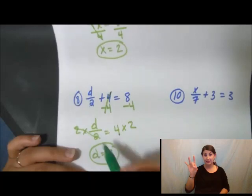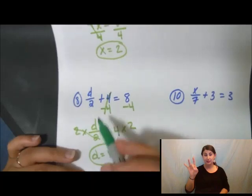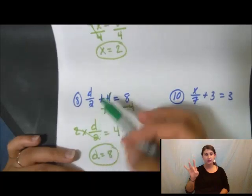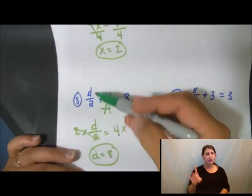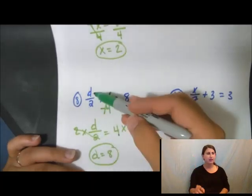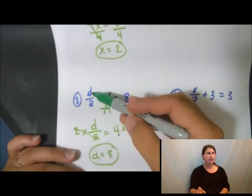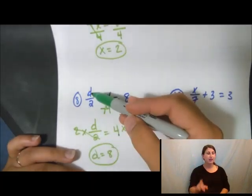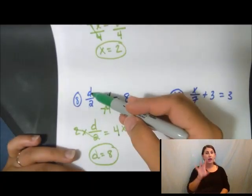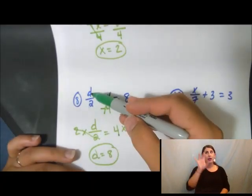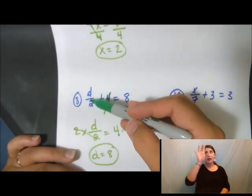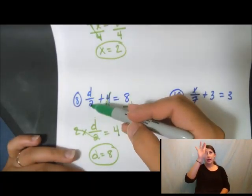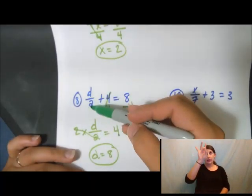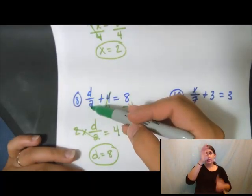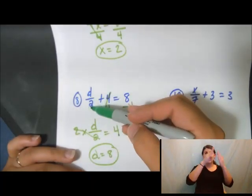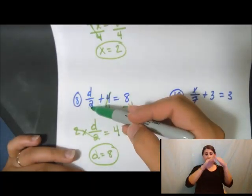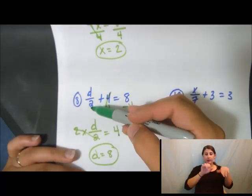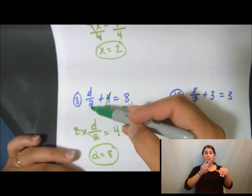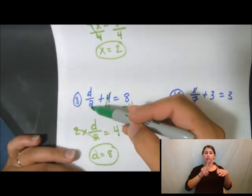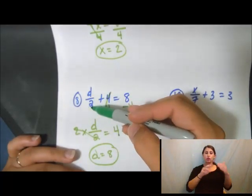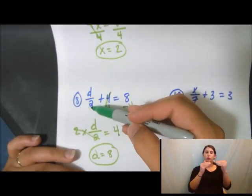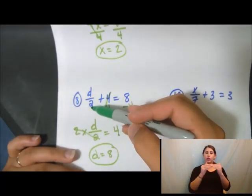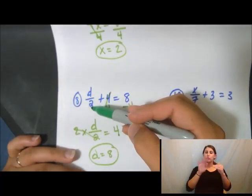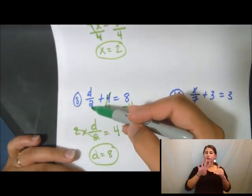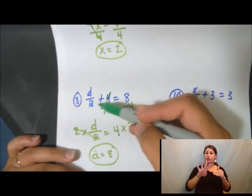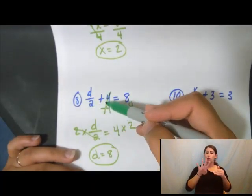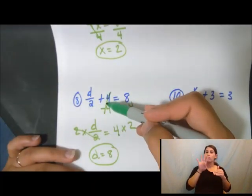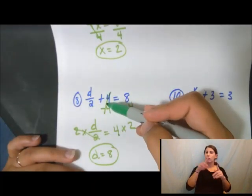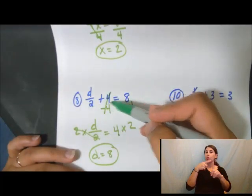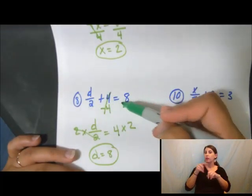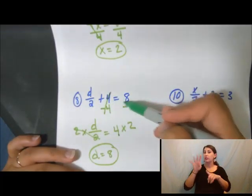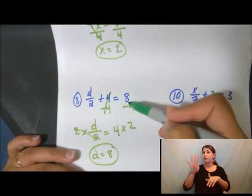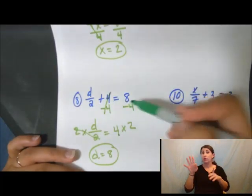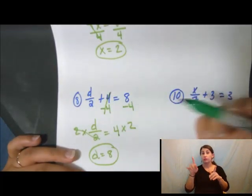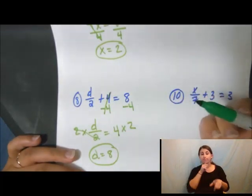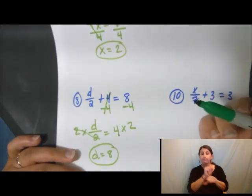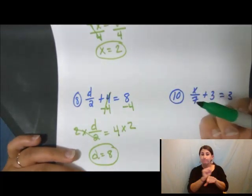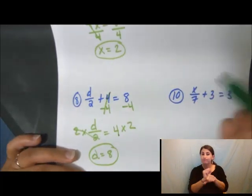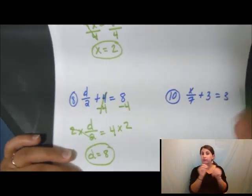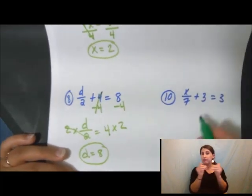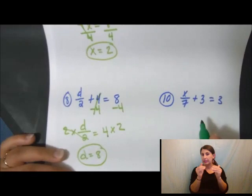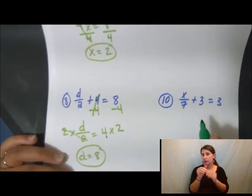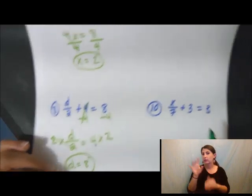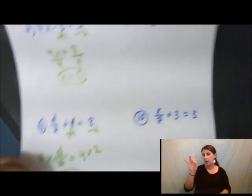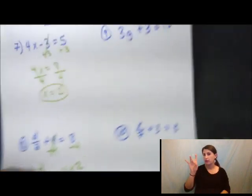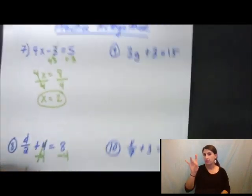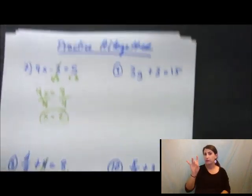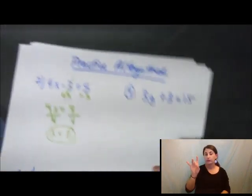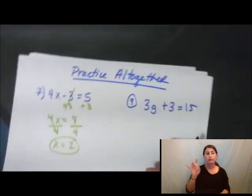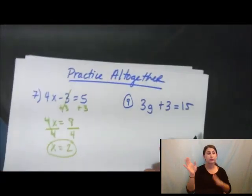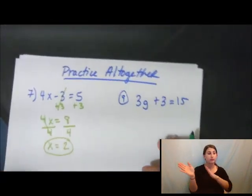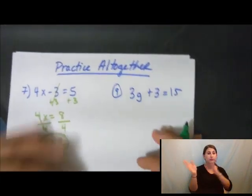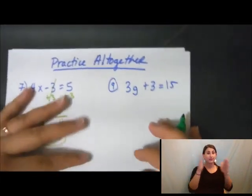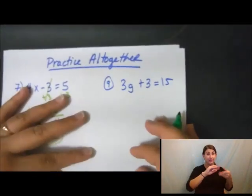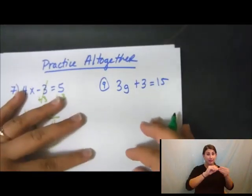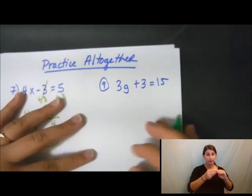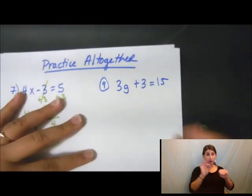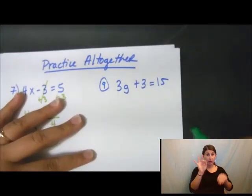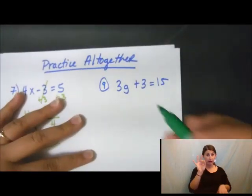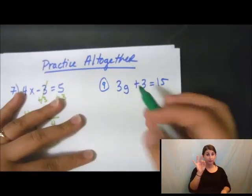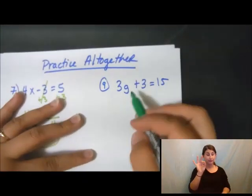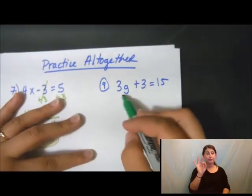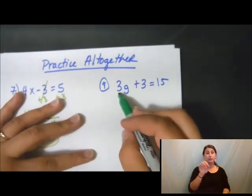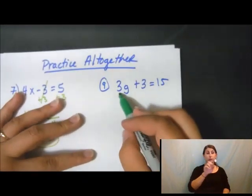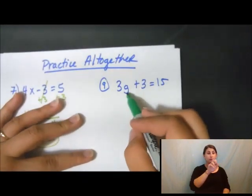So if you think about it, 8 divided by 2 is 4. 4 plus 4 does equal 8. All right, let's go to number